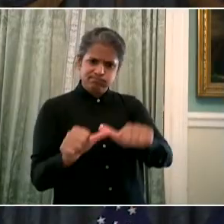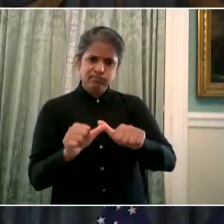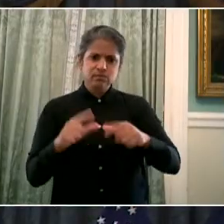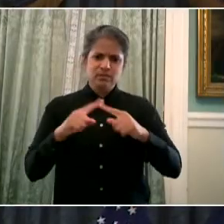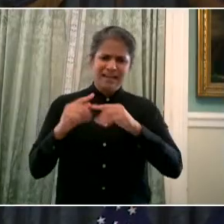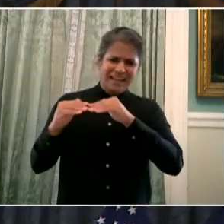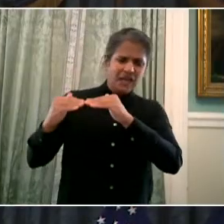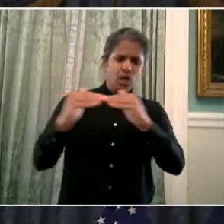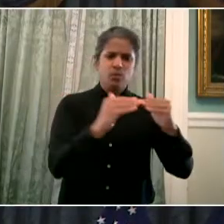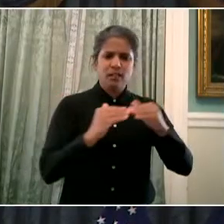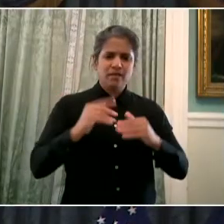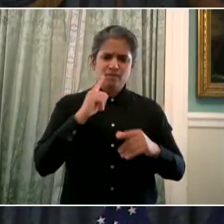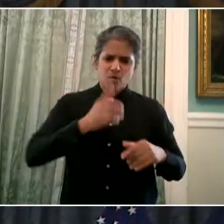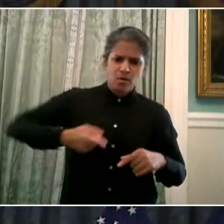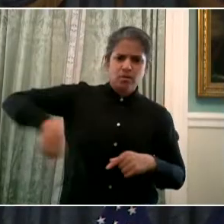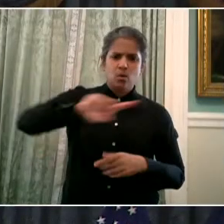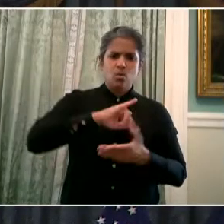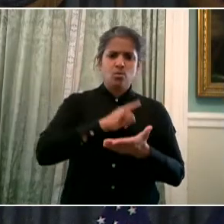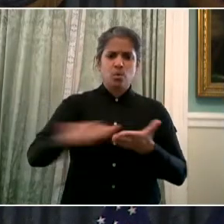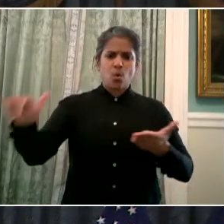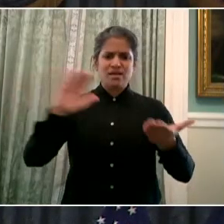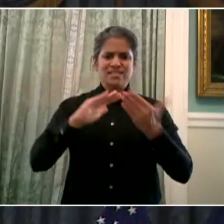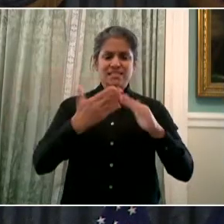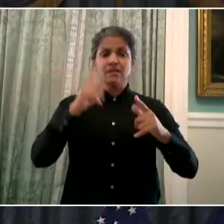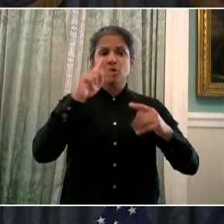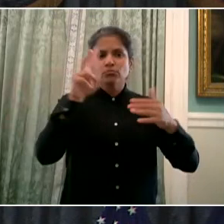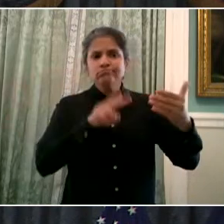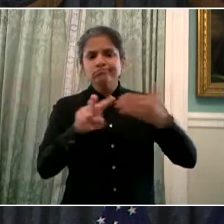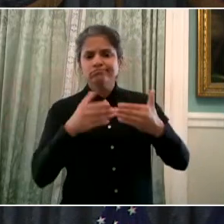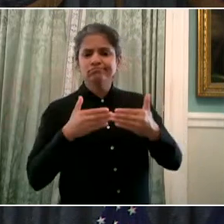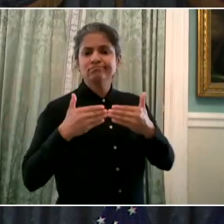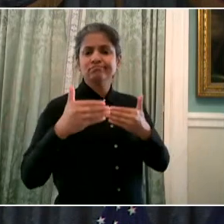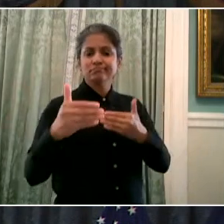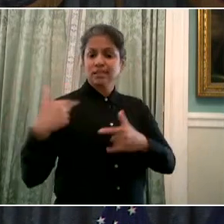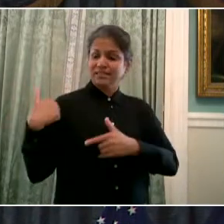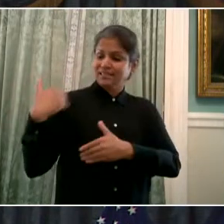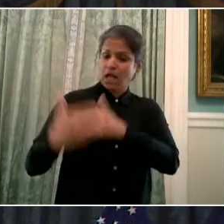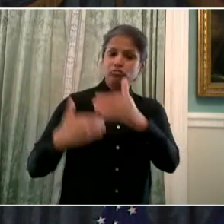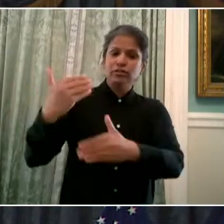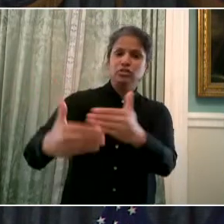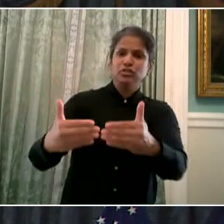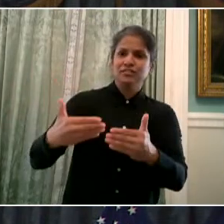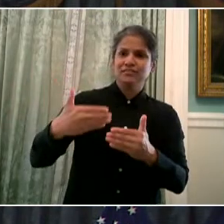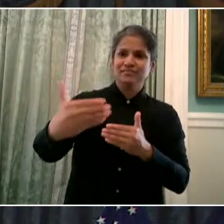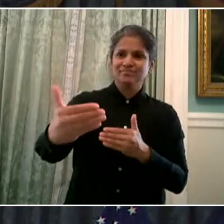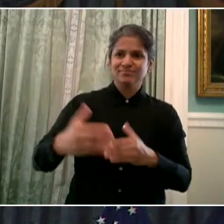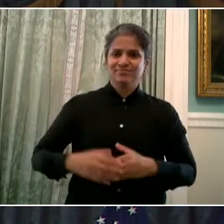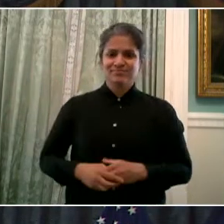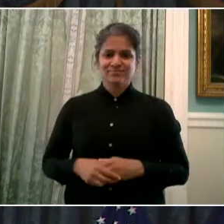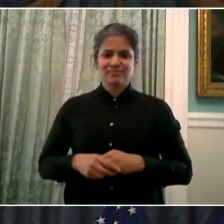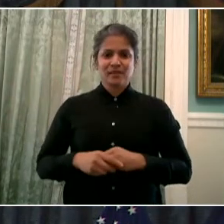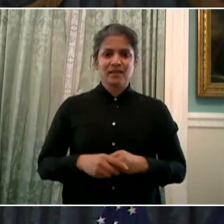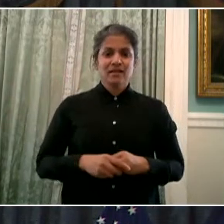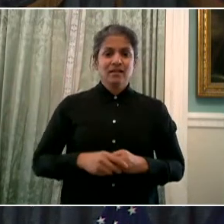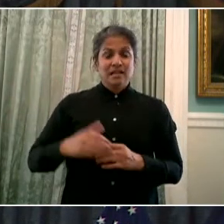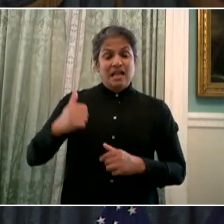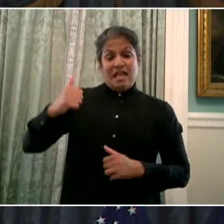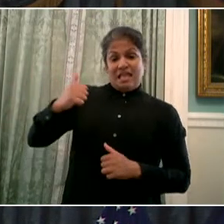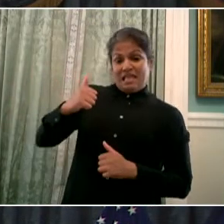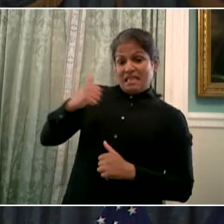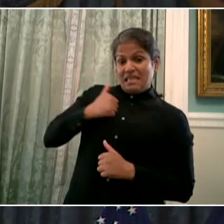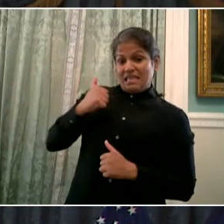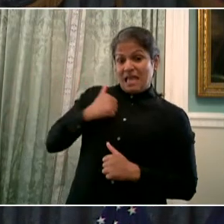So now, Director, you mentioned that Canada has what percentage of the world's